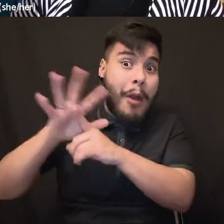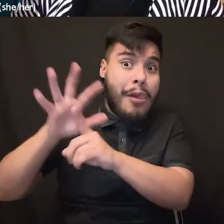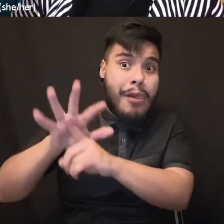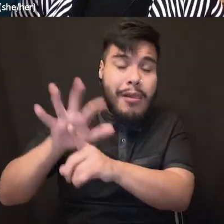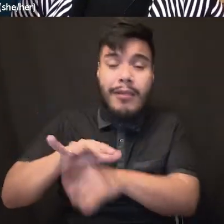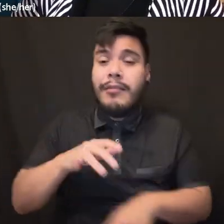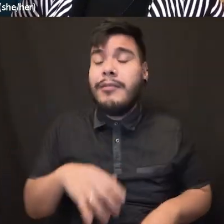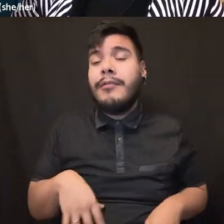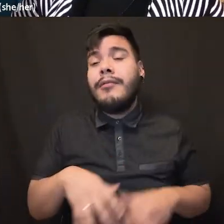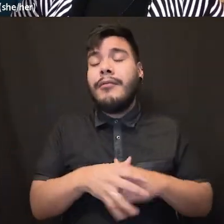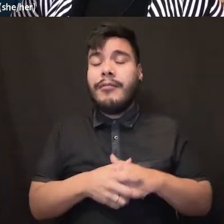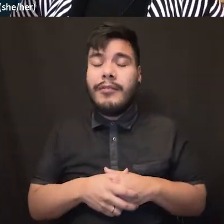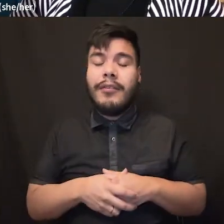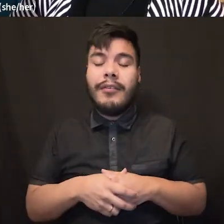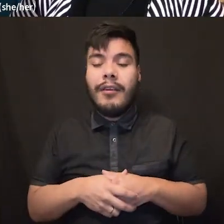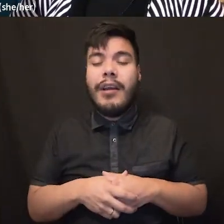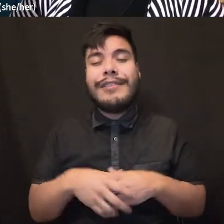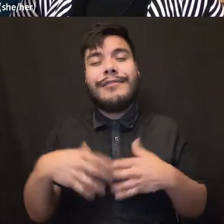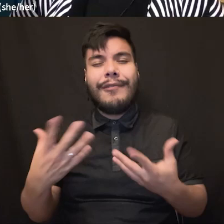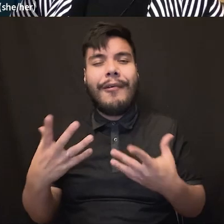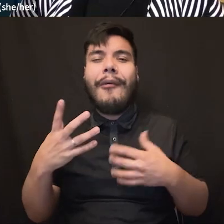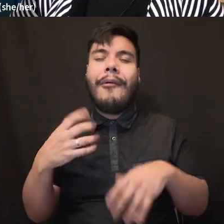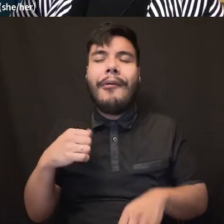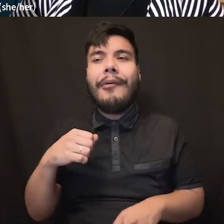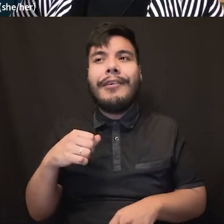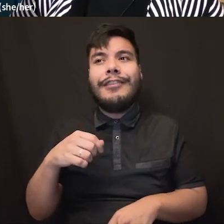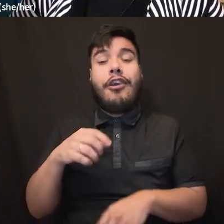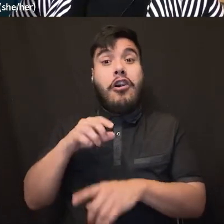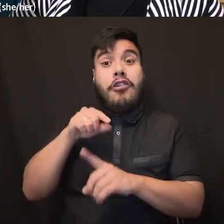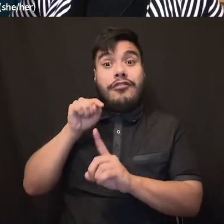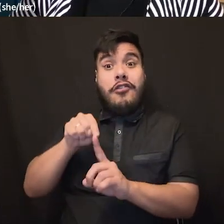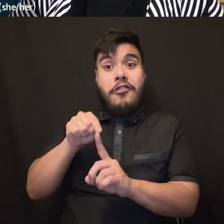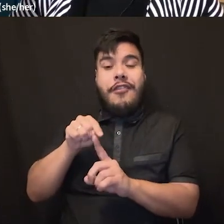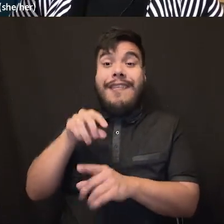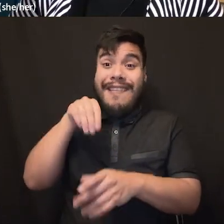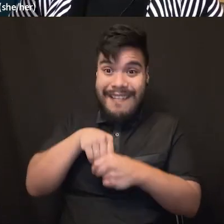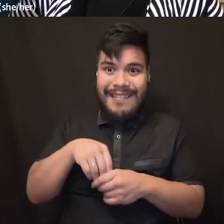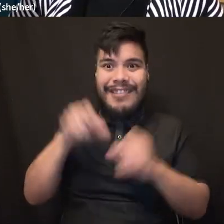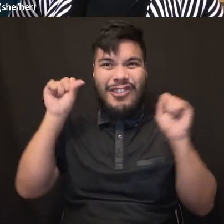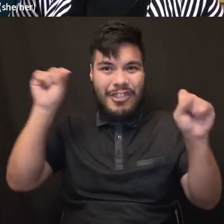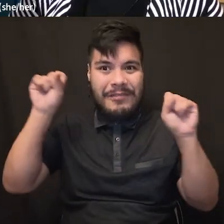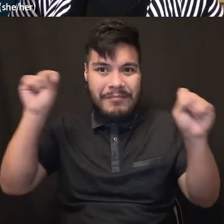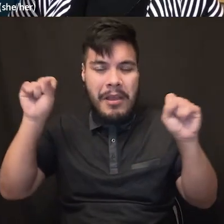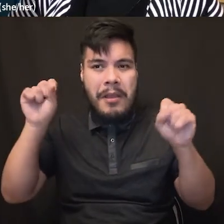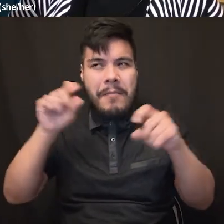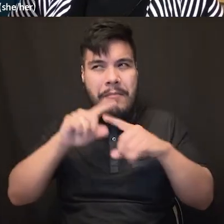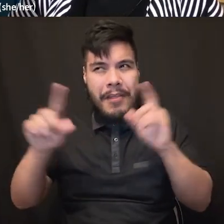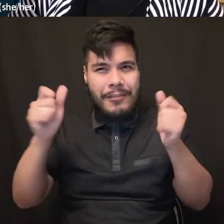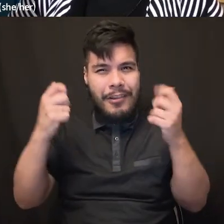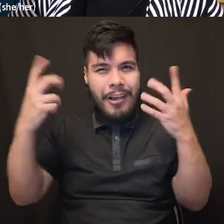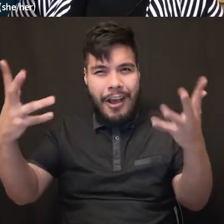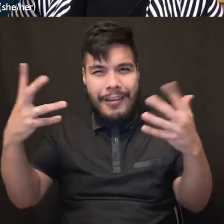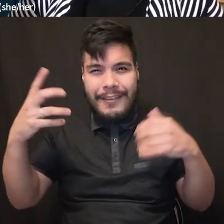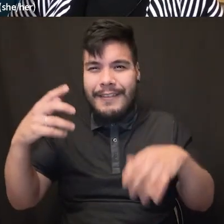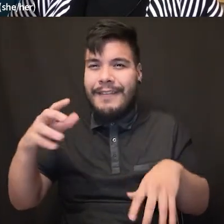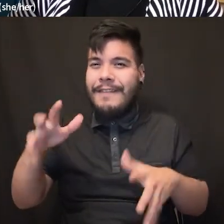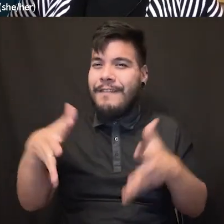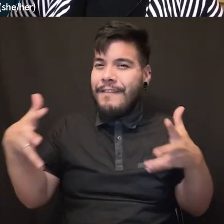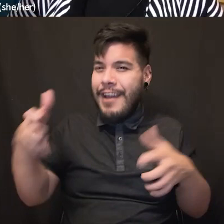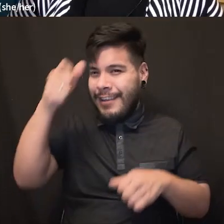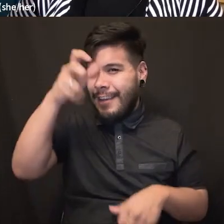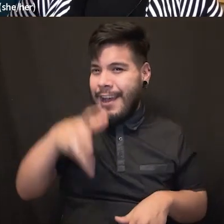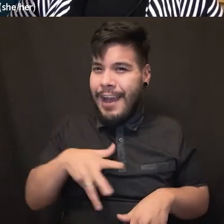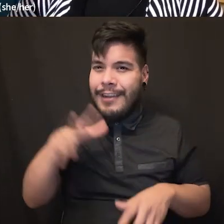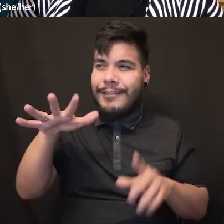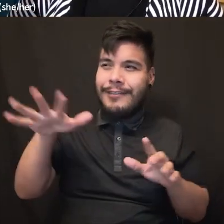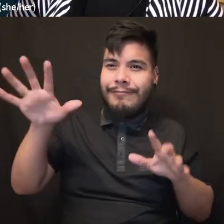videos, step aerobics and stuff. And so it's her in a gym, but there's a lot of like fat guys working out in a way that is,